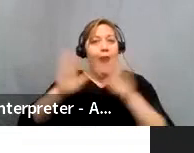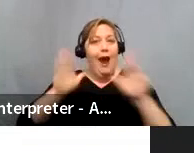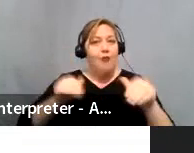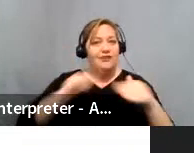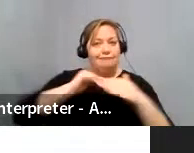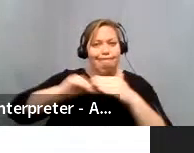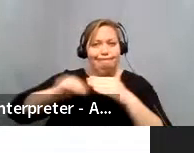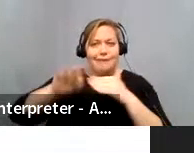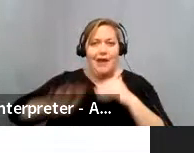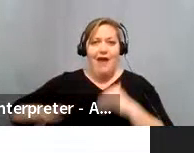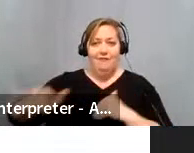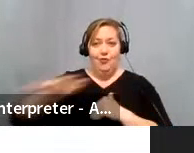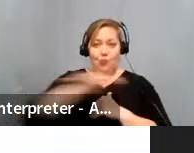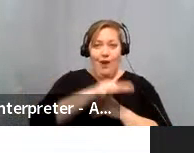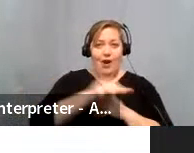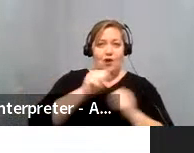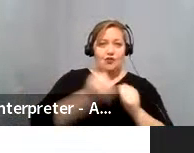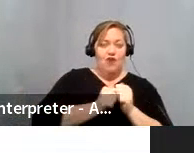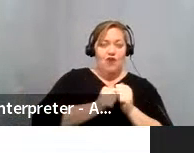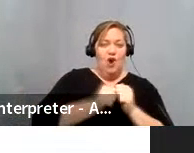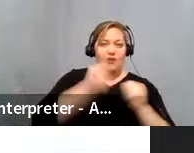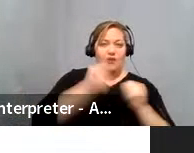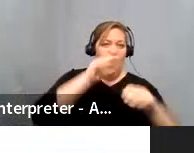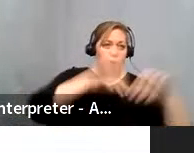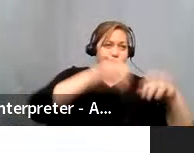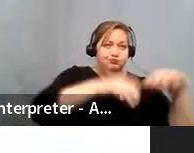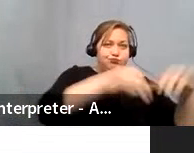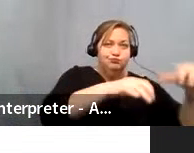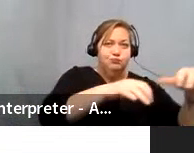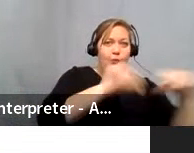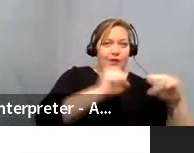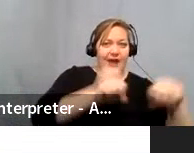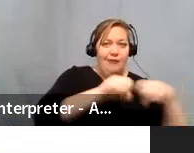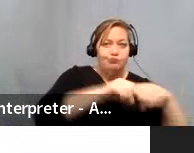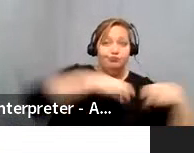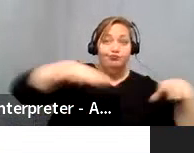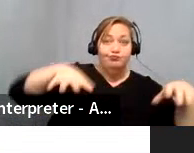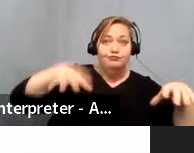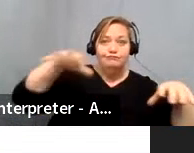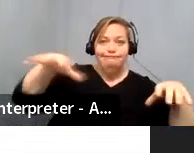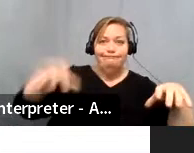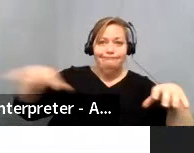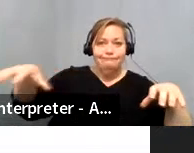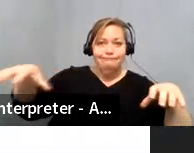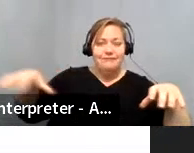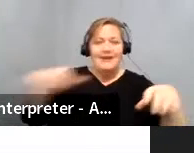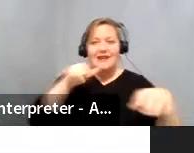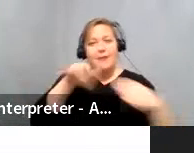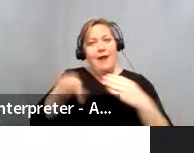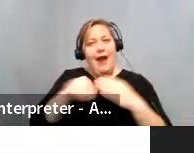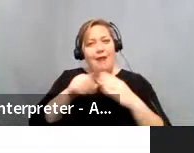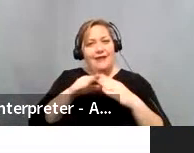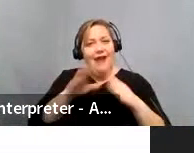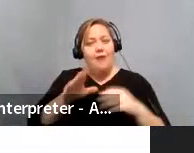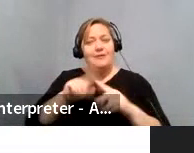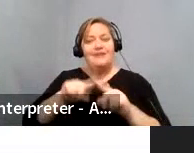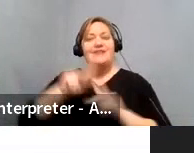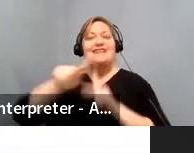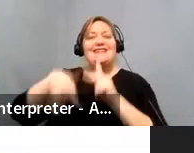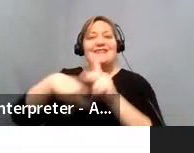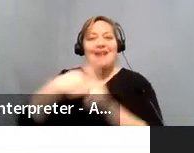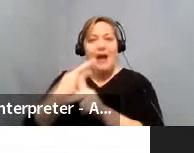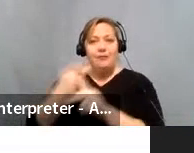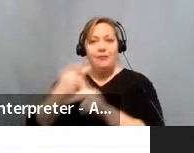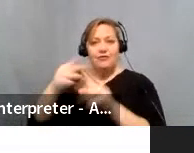and a few neighborhoods don't feel the intense pressure that they do today. It's not just about adding more housing, though, it's also about more types of housing.